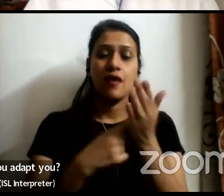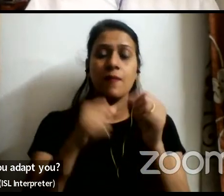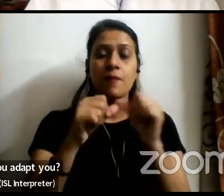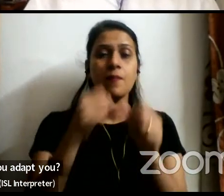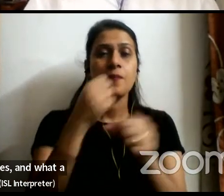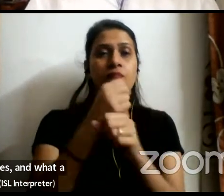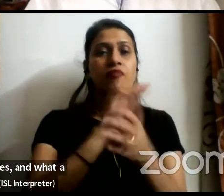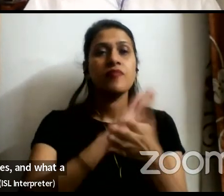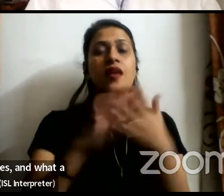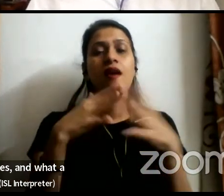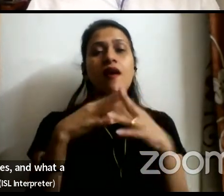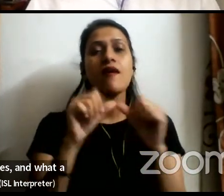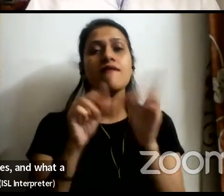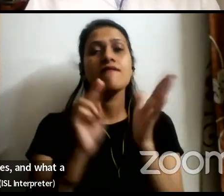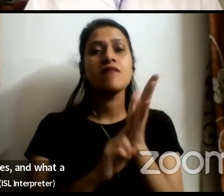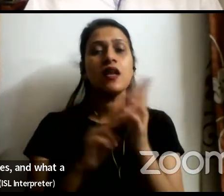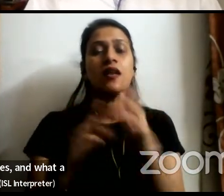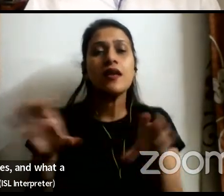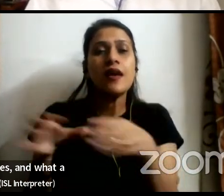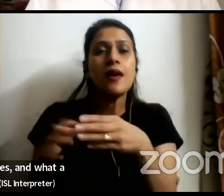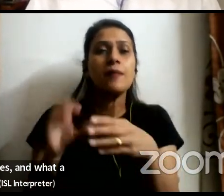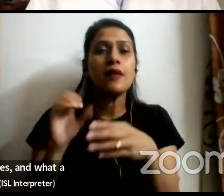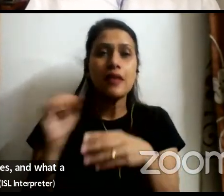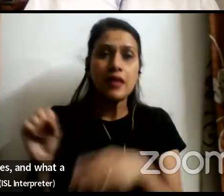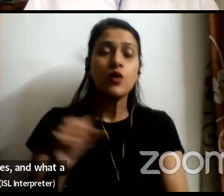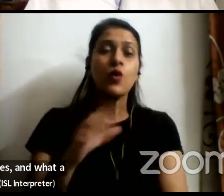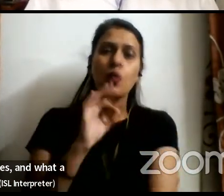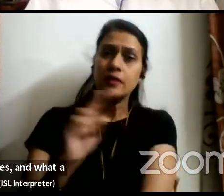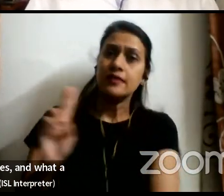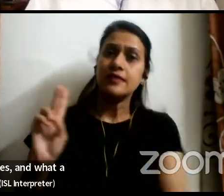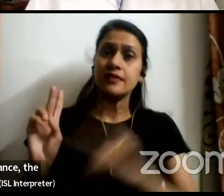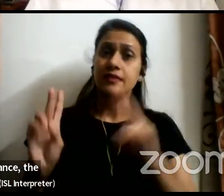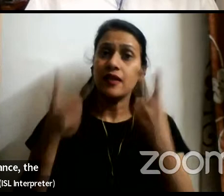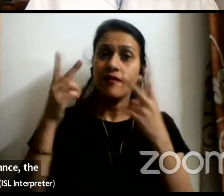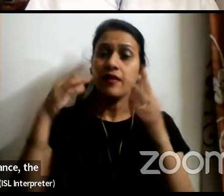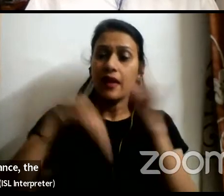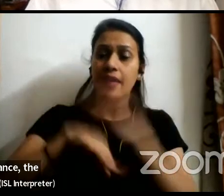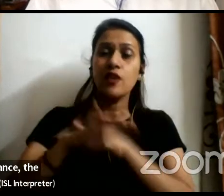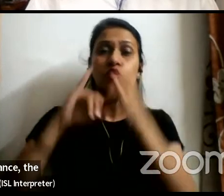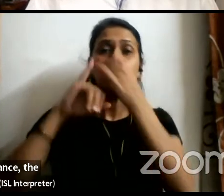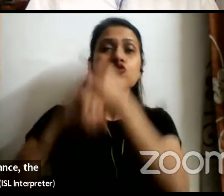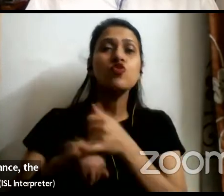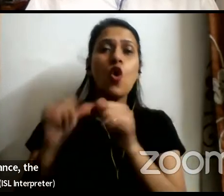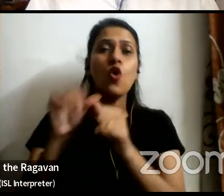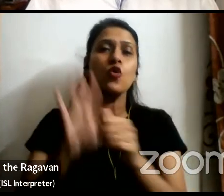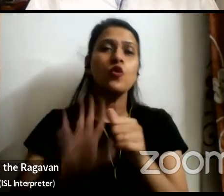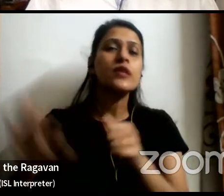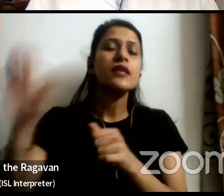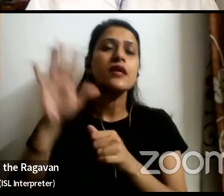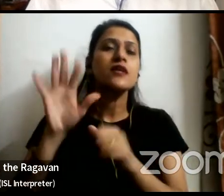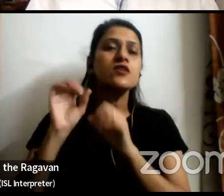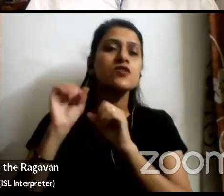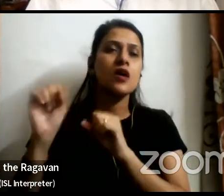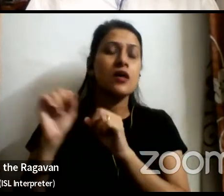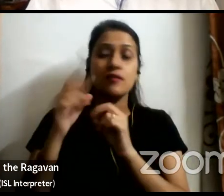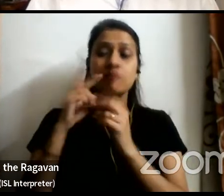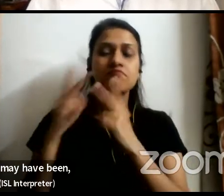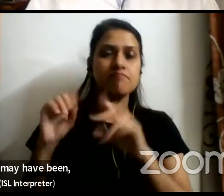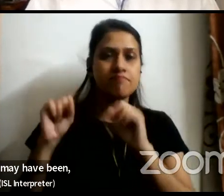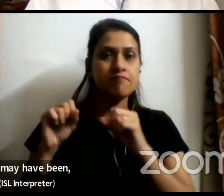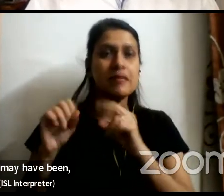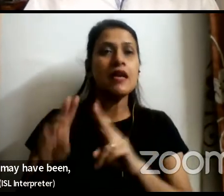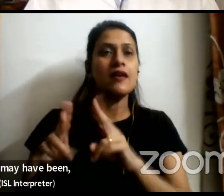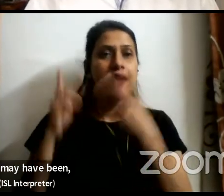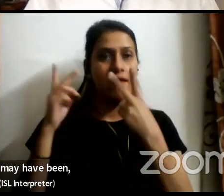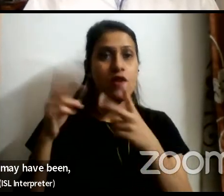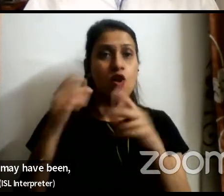politically motivated as it may have been, is really unique in the South Asian context, because it was probably the only